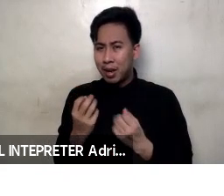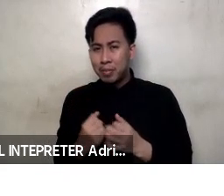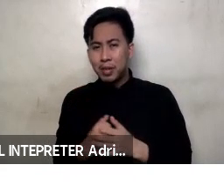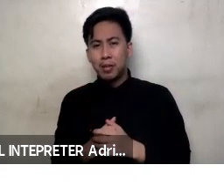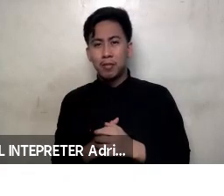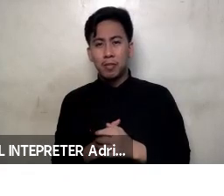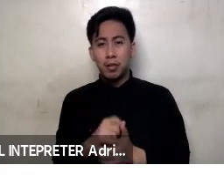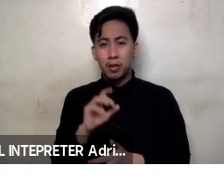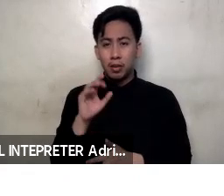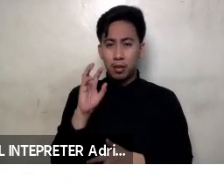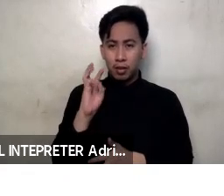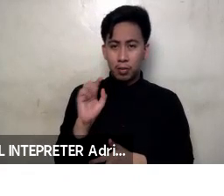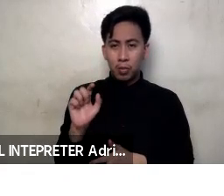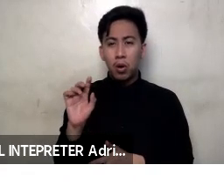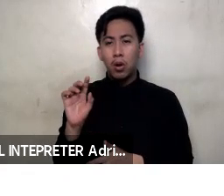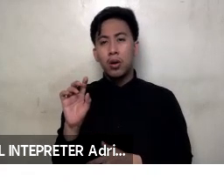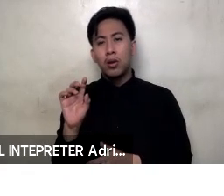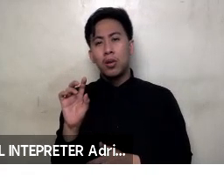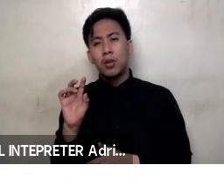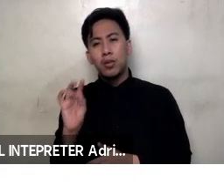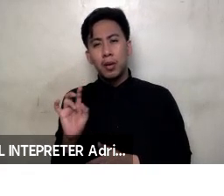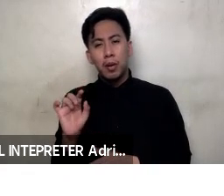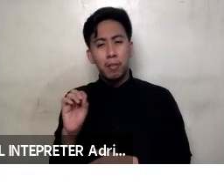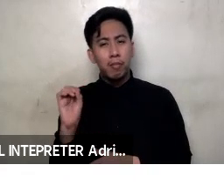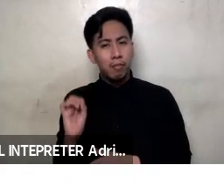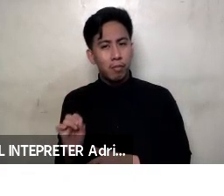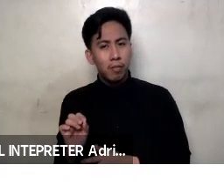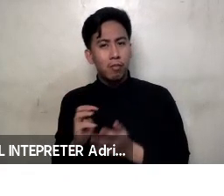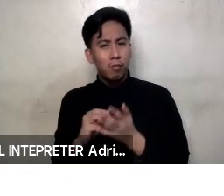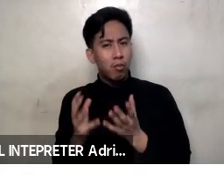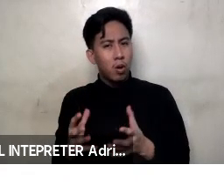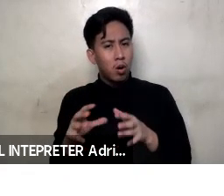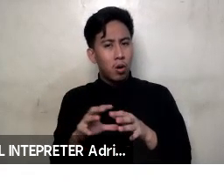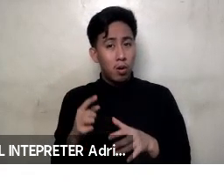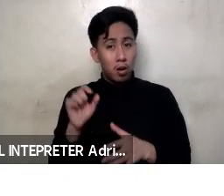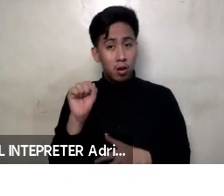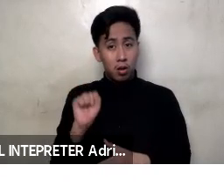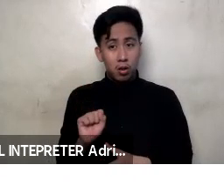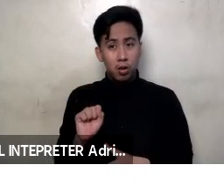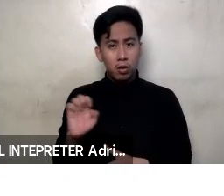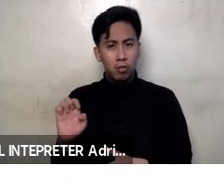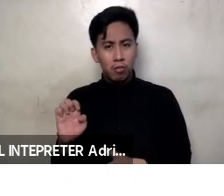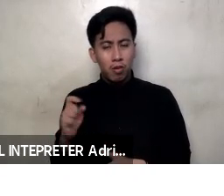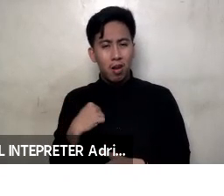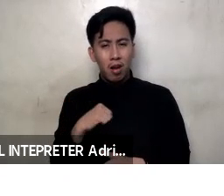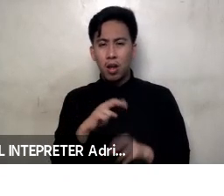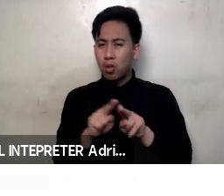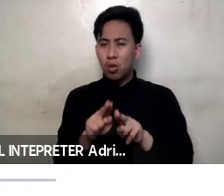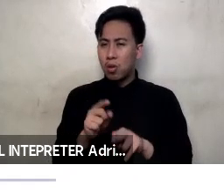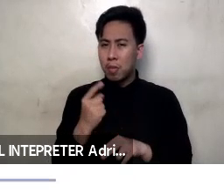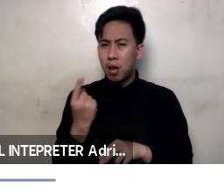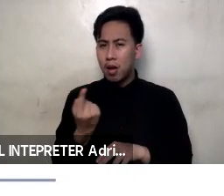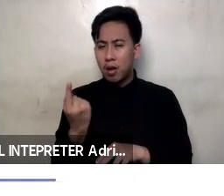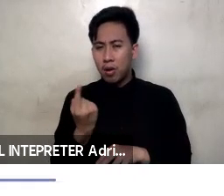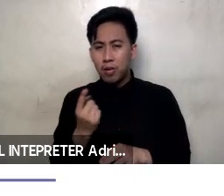already 6.7% medium globally. But for the Southeast Asia, we belong to the 8.2 or medium category. The same